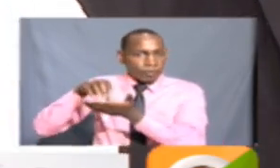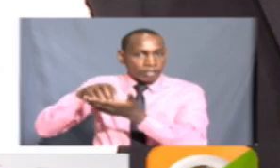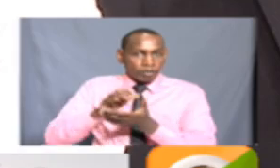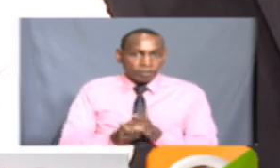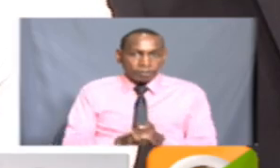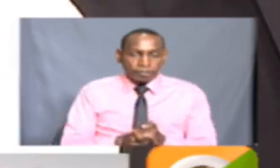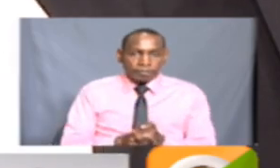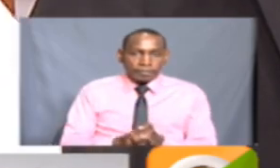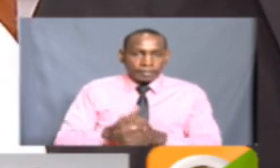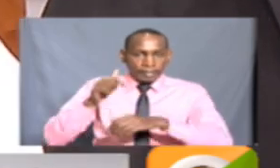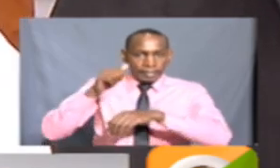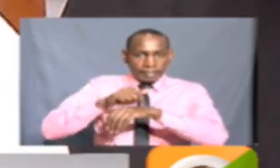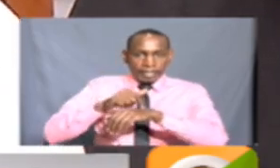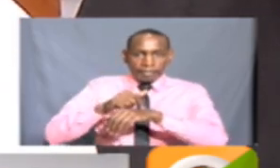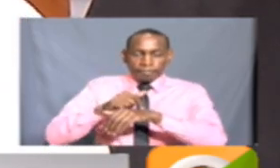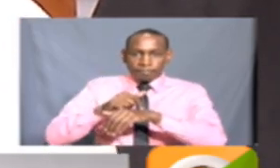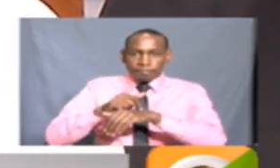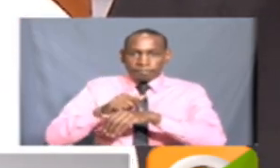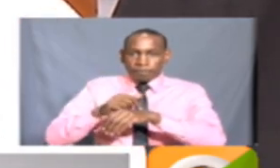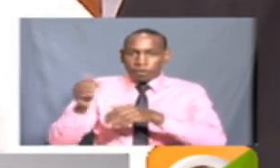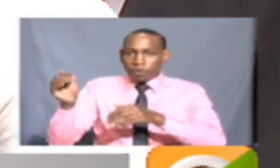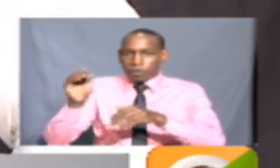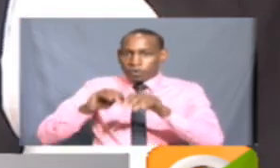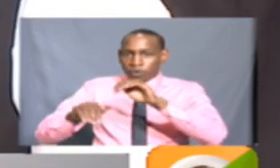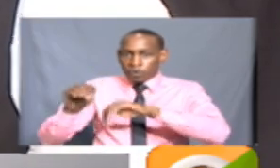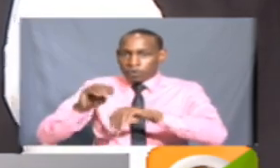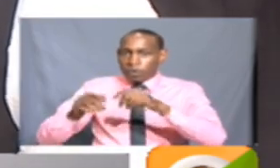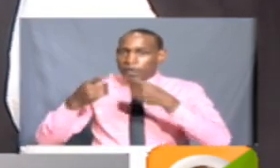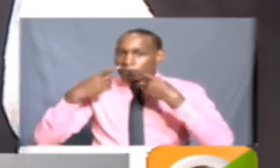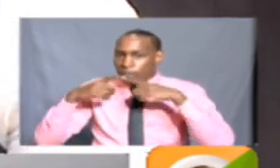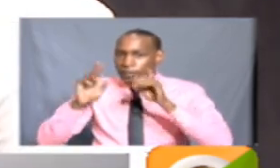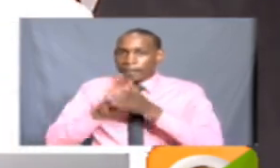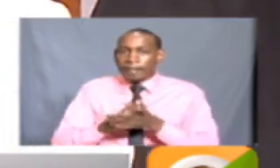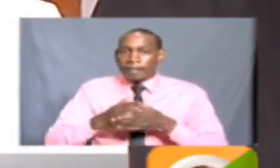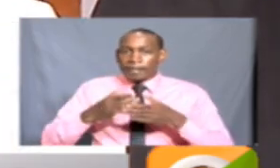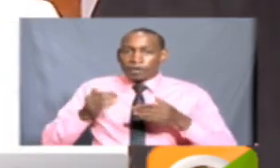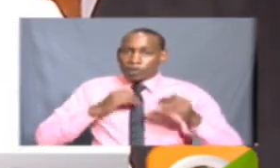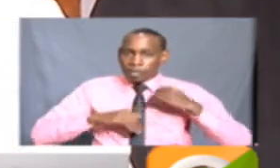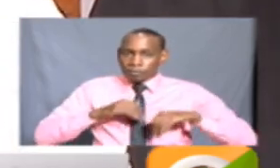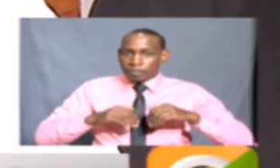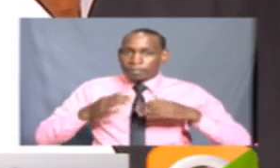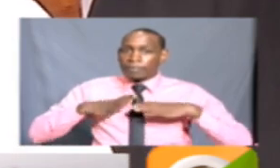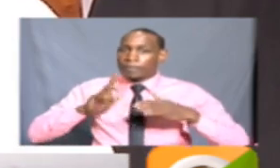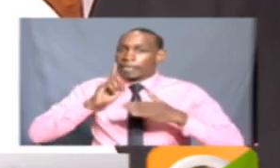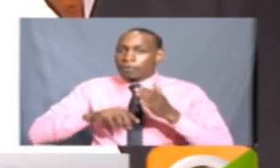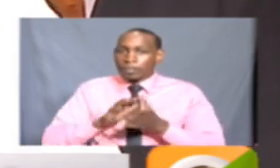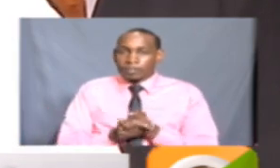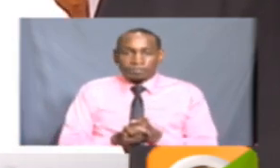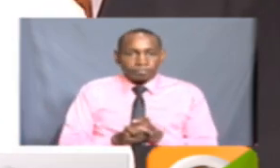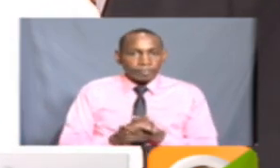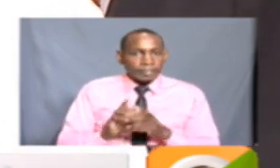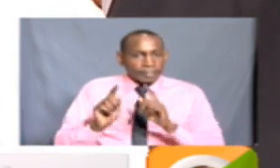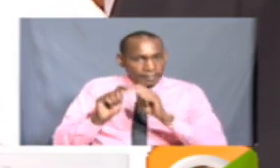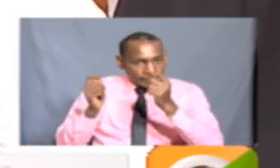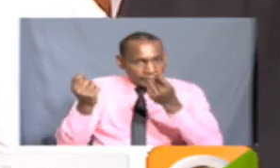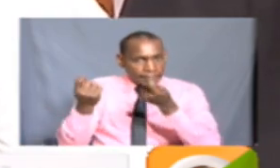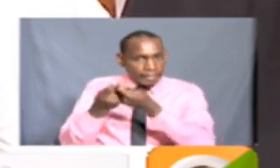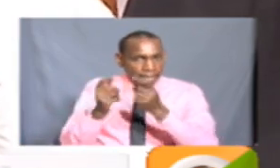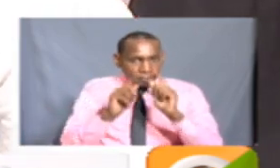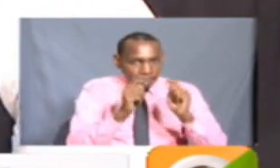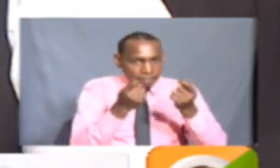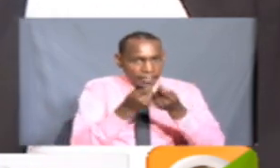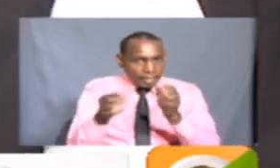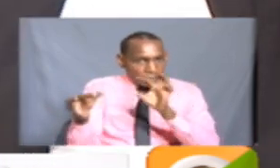the moment corruption is mentioned, people revert to their ethnic cocoons.